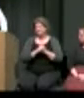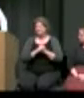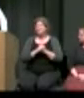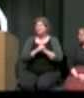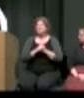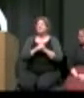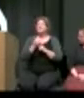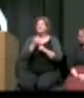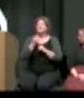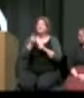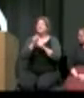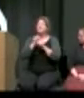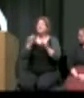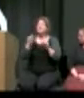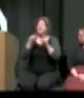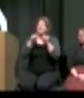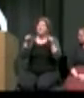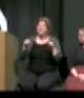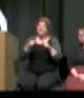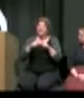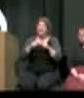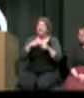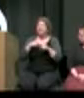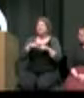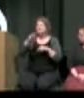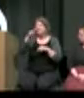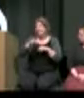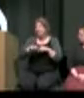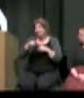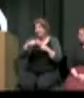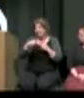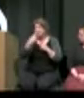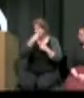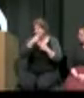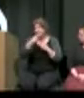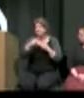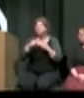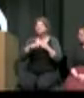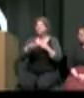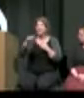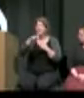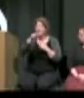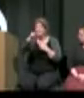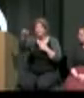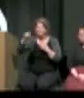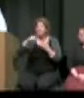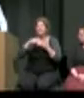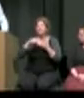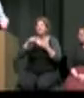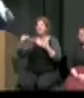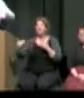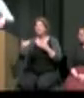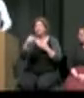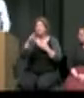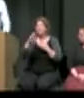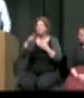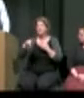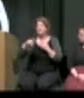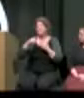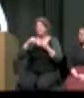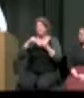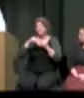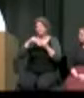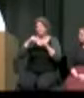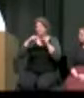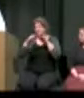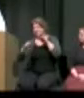And then just a couple safety signs, some stairs to get up onto the platform, and then a ramp on the other side since it was a lot steeper.